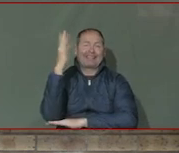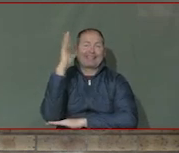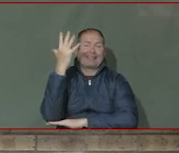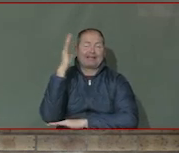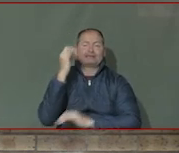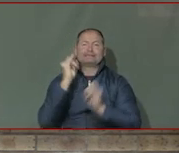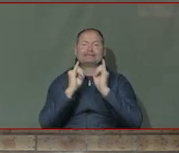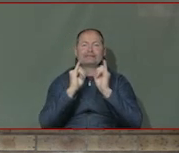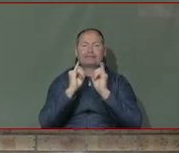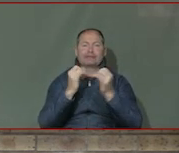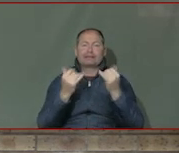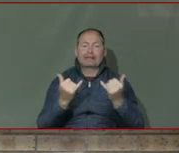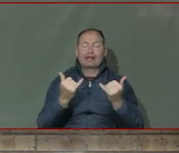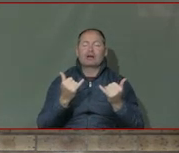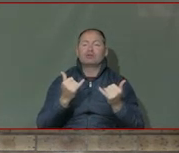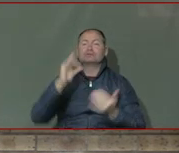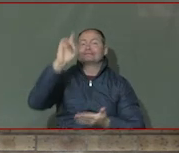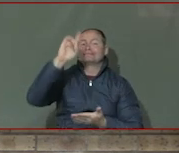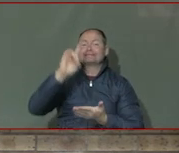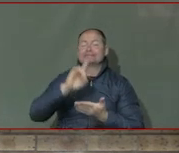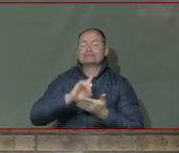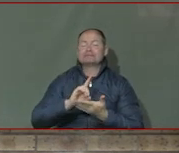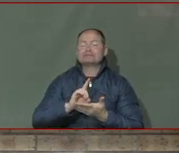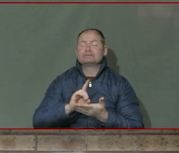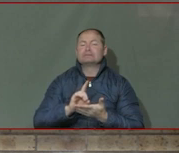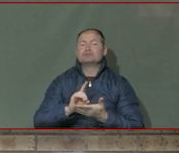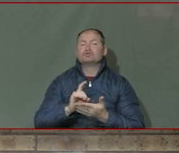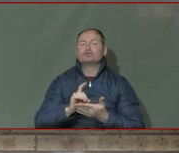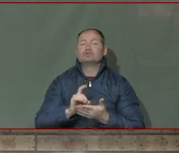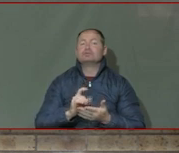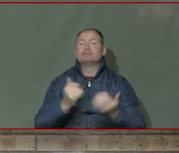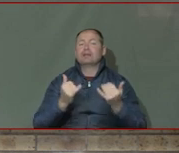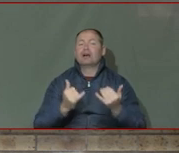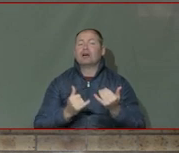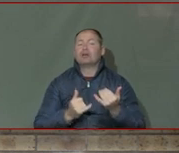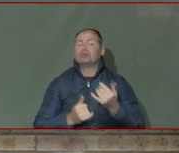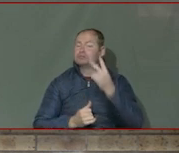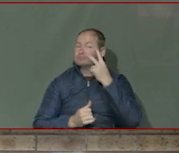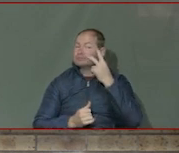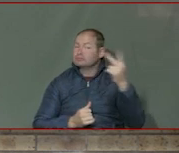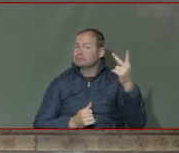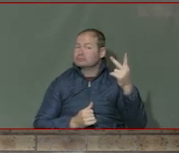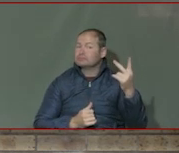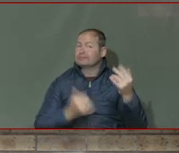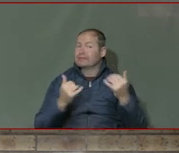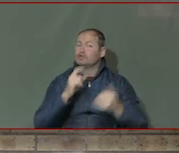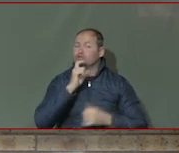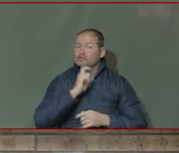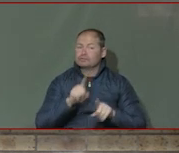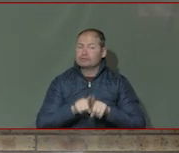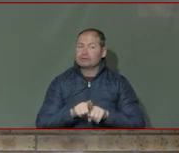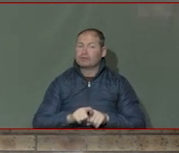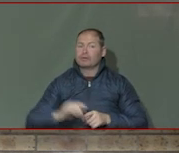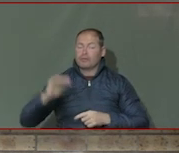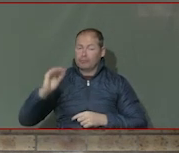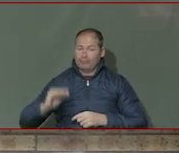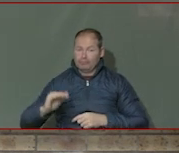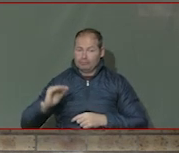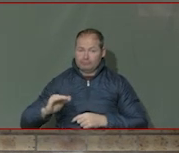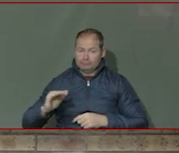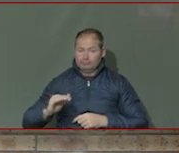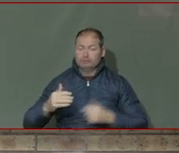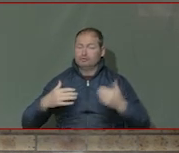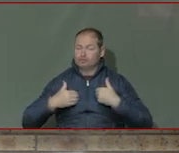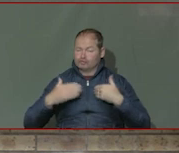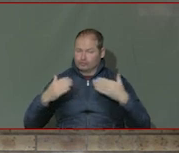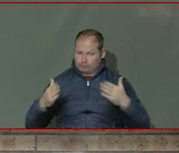percentage decrease. You use the very same formula. Please help me. What do you see that side? You must put at the bottom the what? The